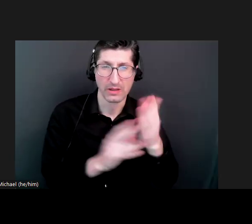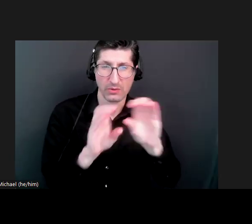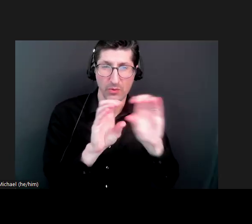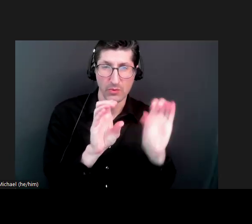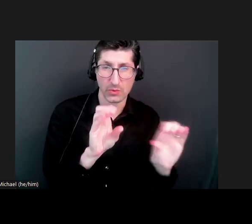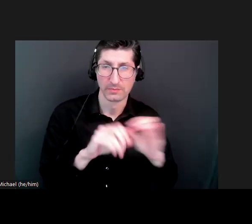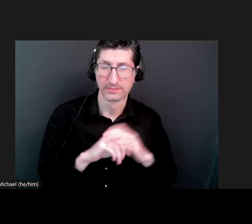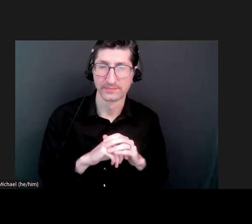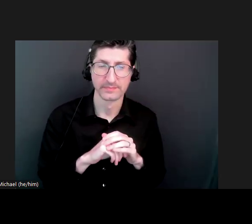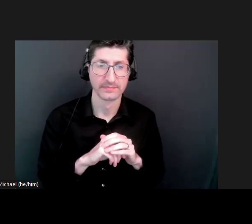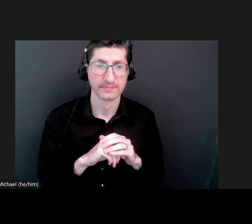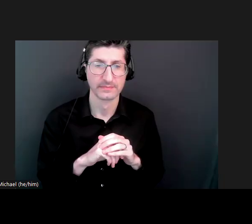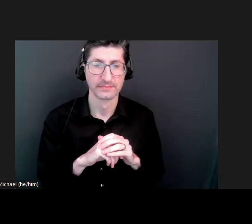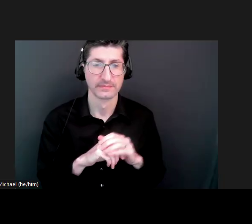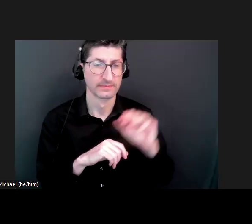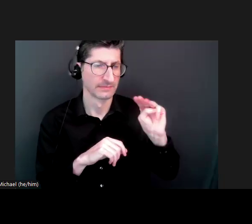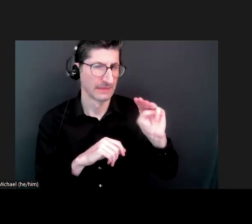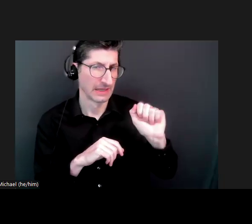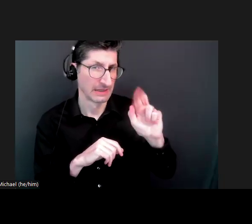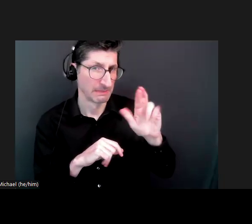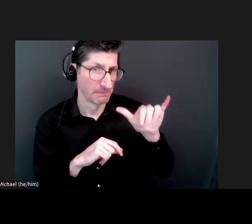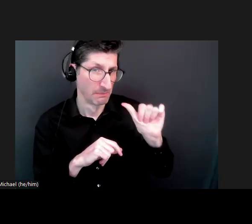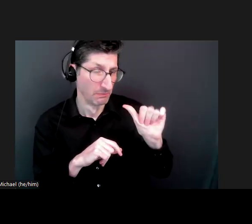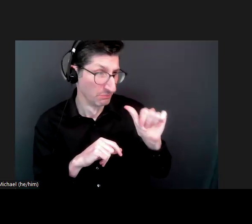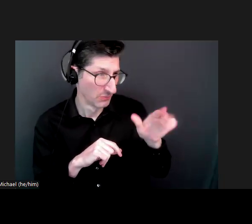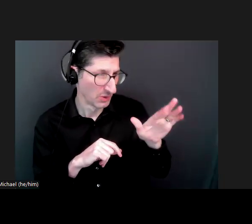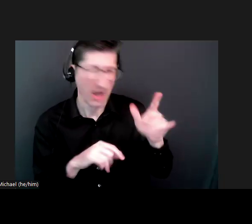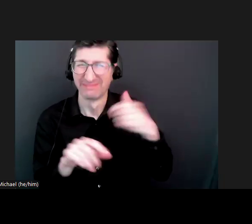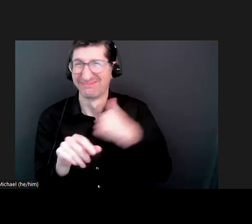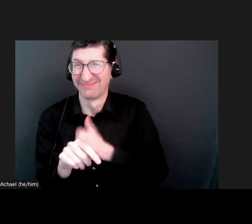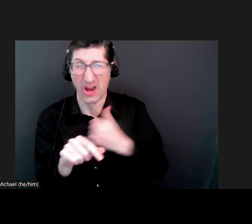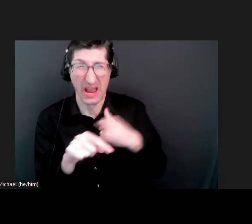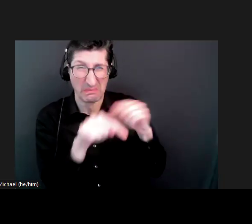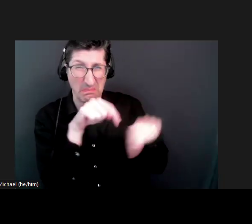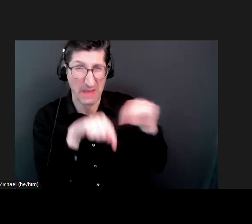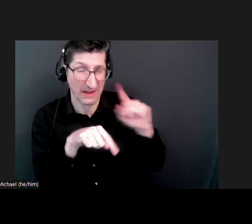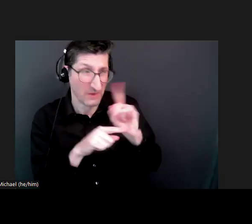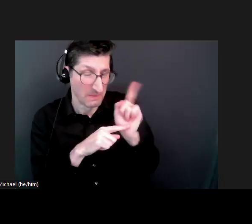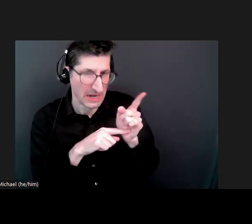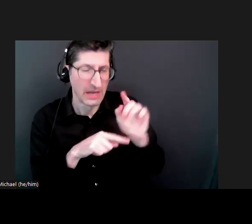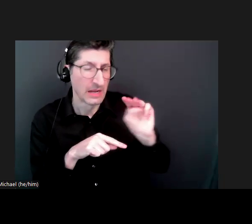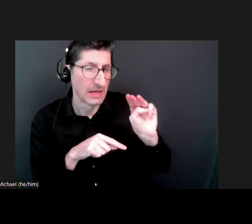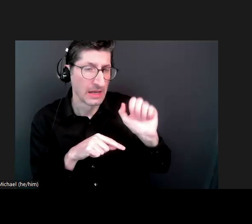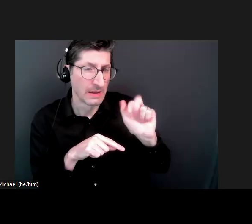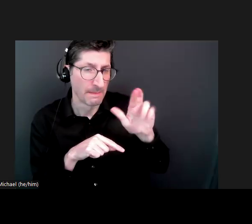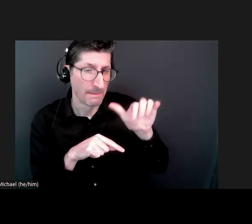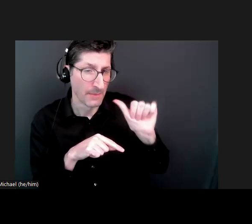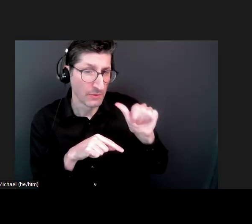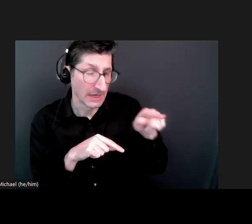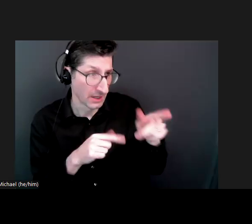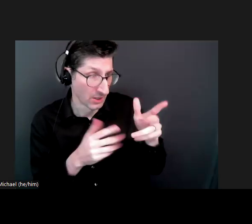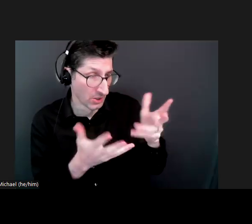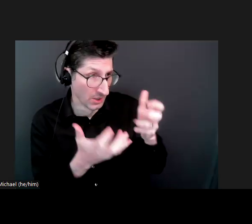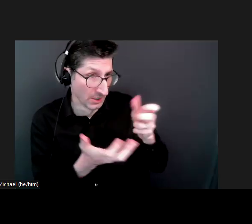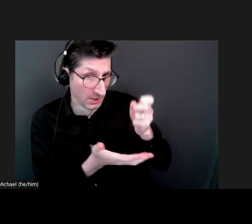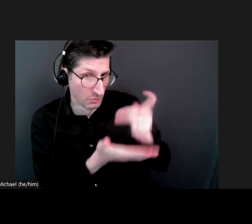Okay, Maria Belen, would you, sorry, backing up slightly, would you like to approve or